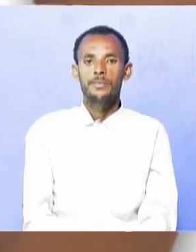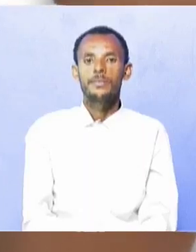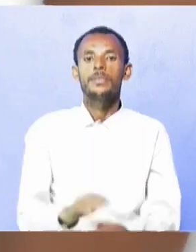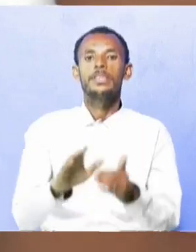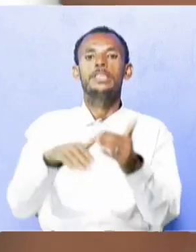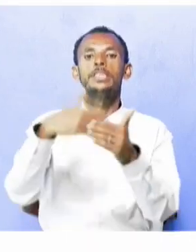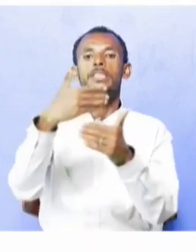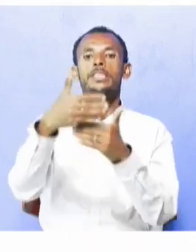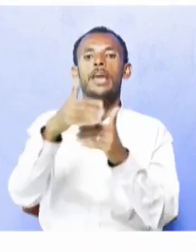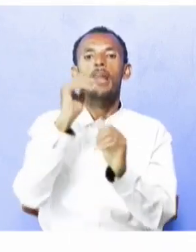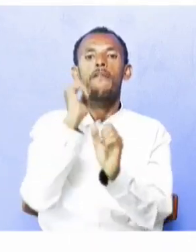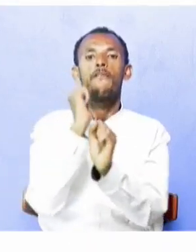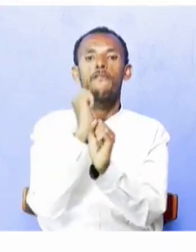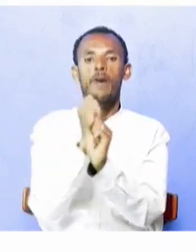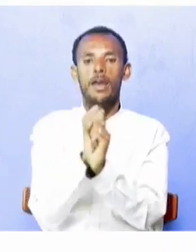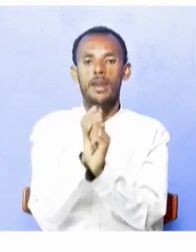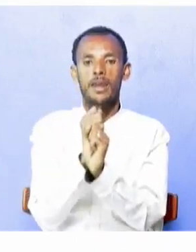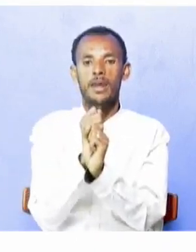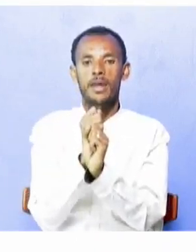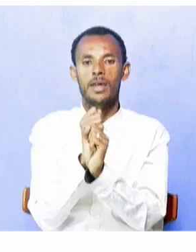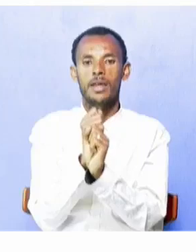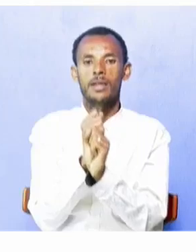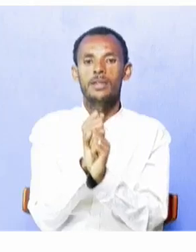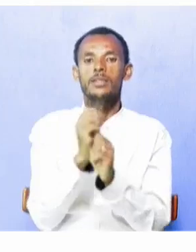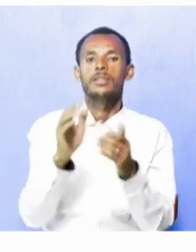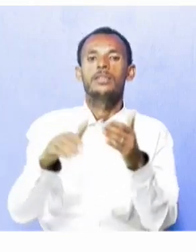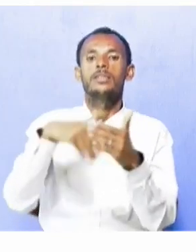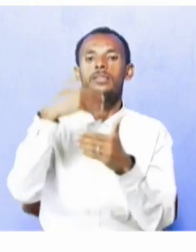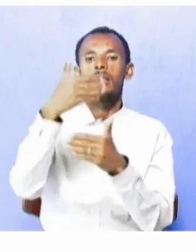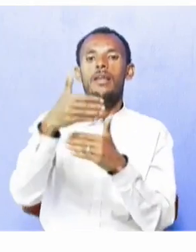Then find the